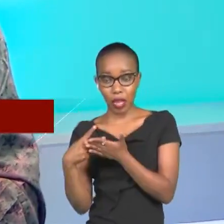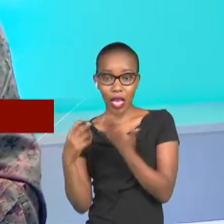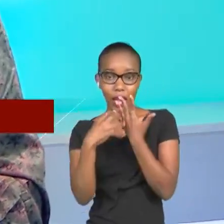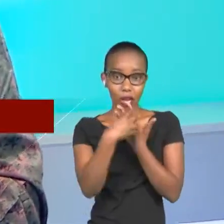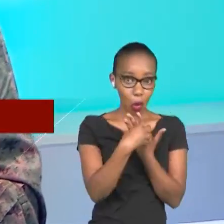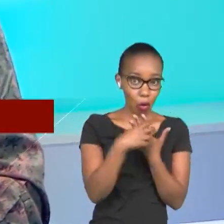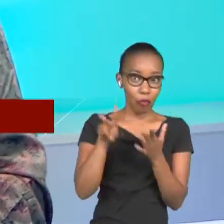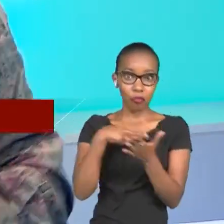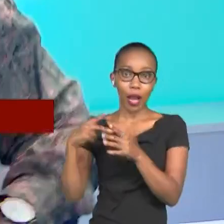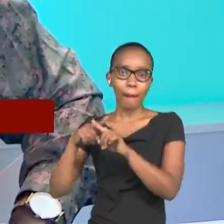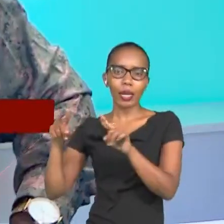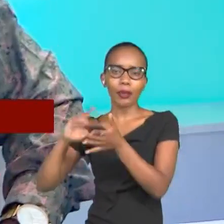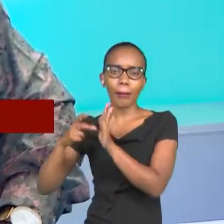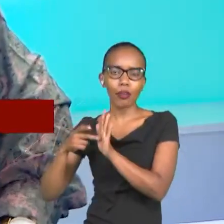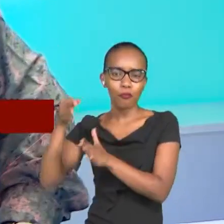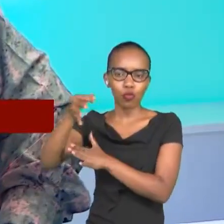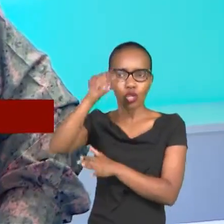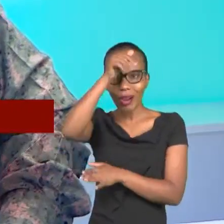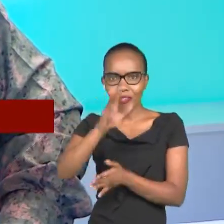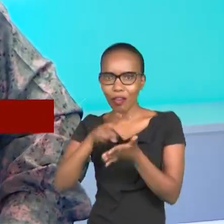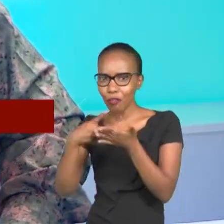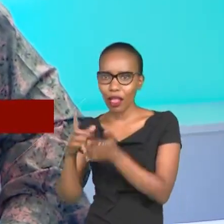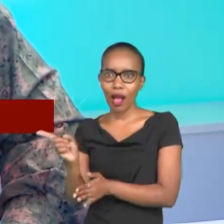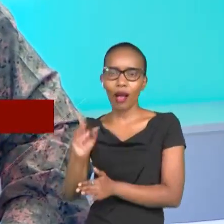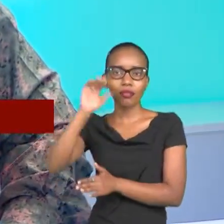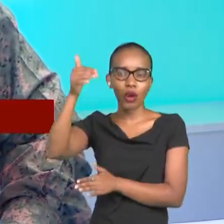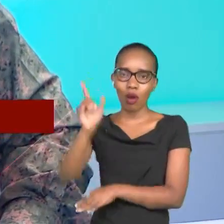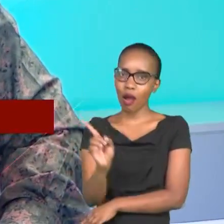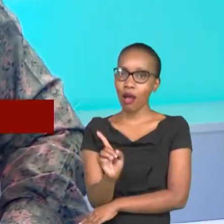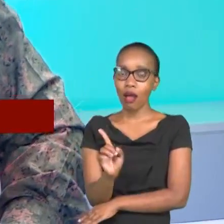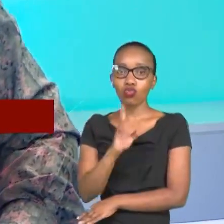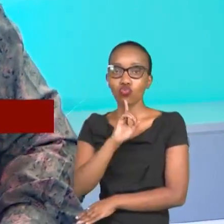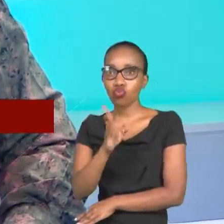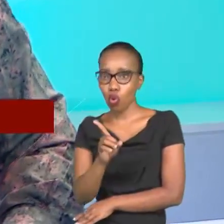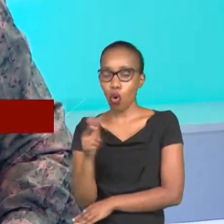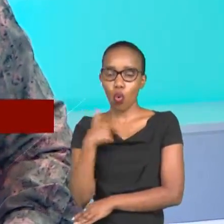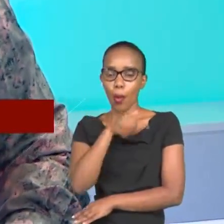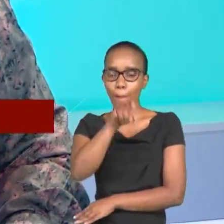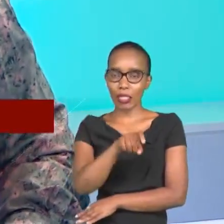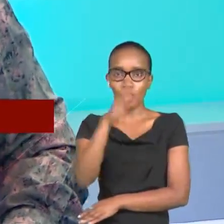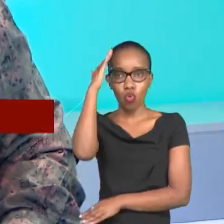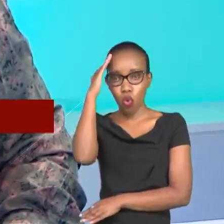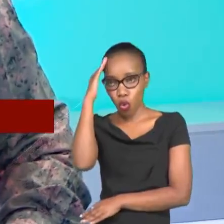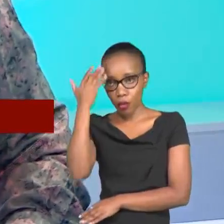failed. But does not mean that the future governors will fail the city. And therefore, we must not